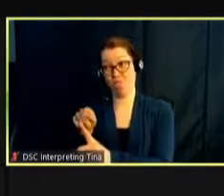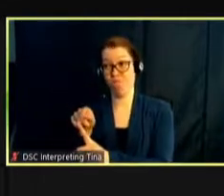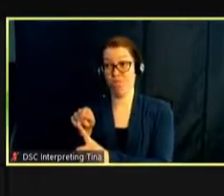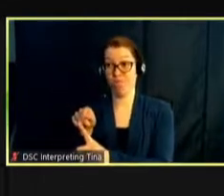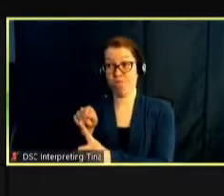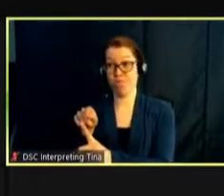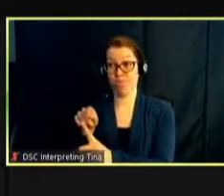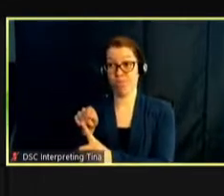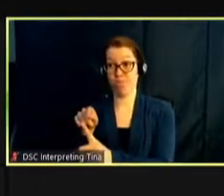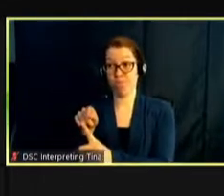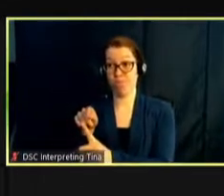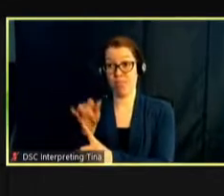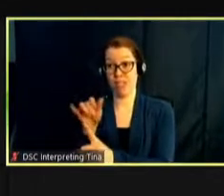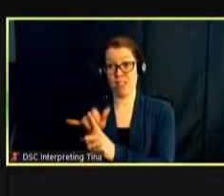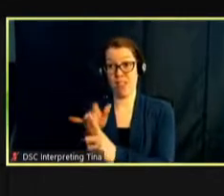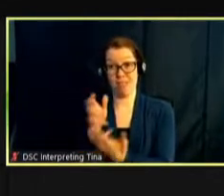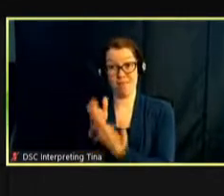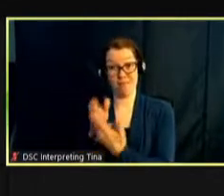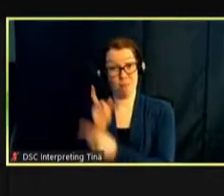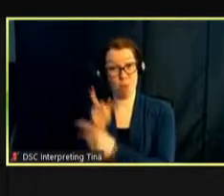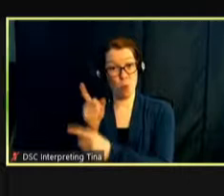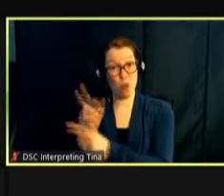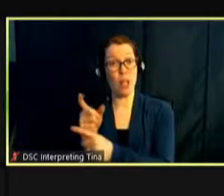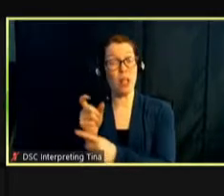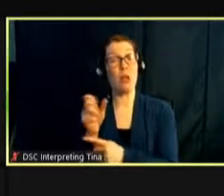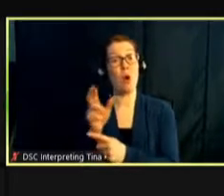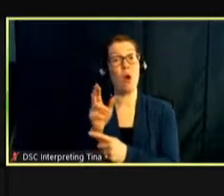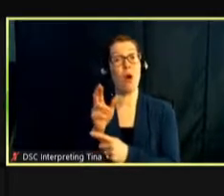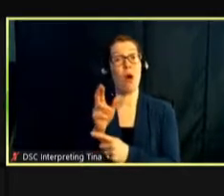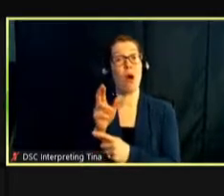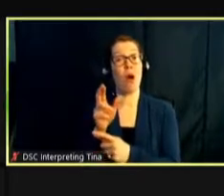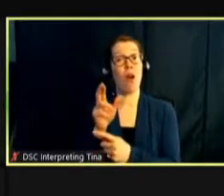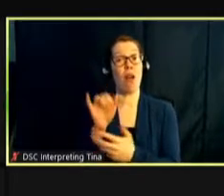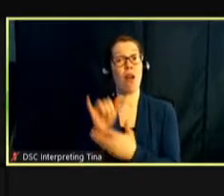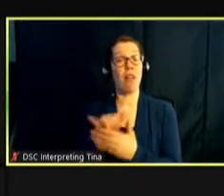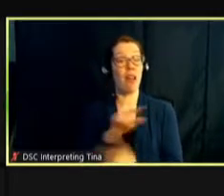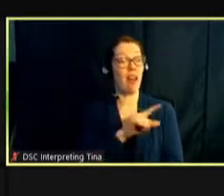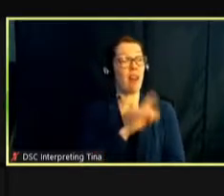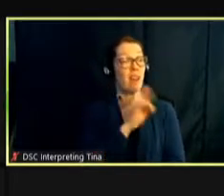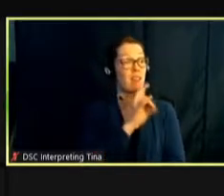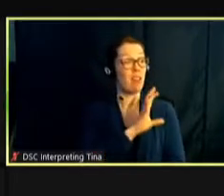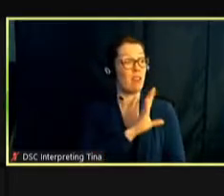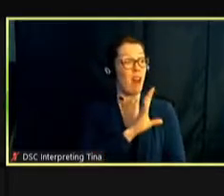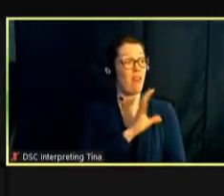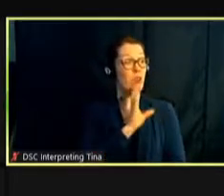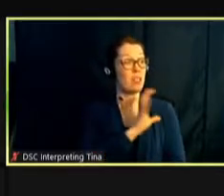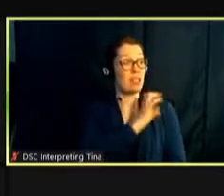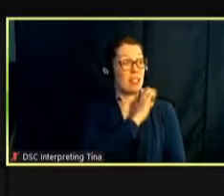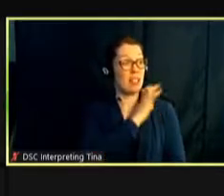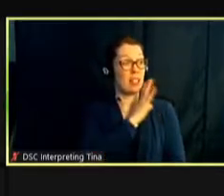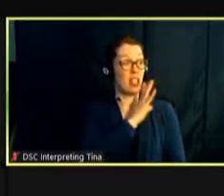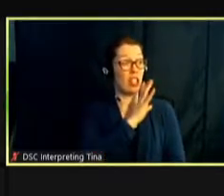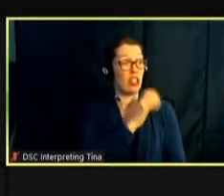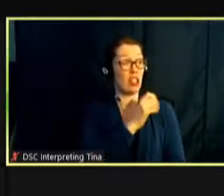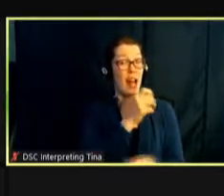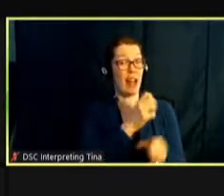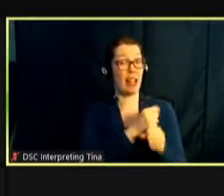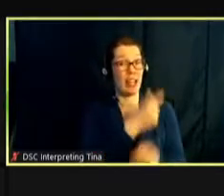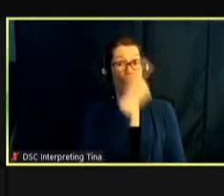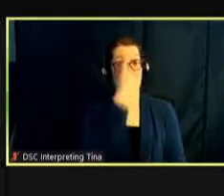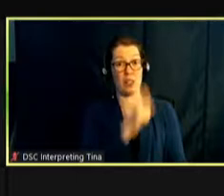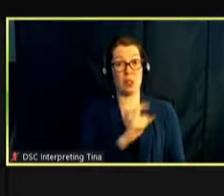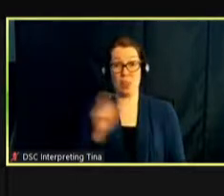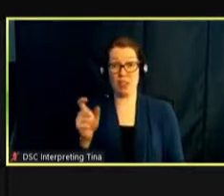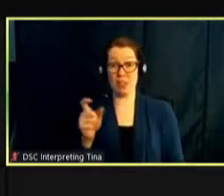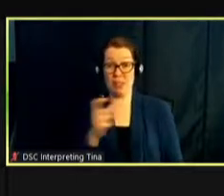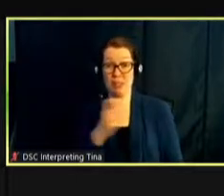does that play well, or does that not allow that 75-year-old to go ahead and get vaccinated because we don't have that vaccine right